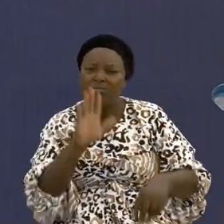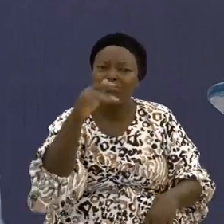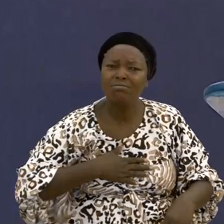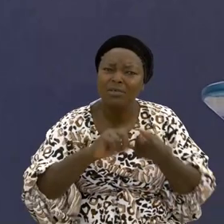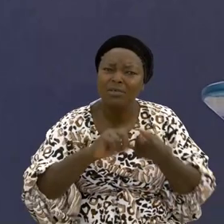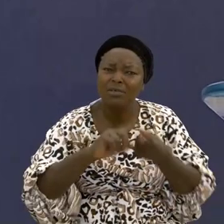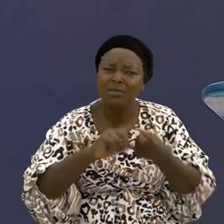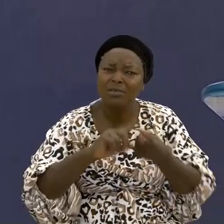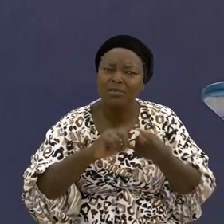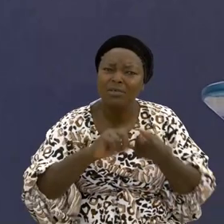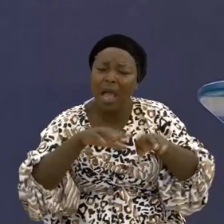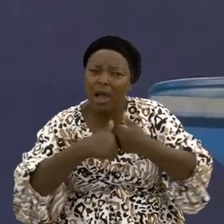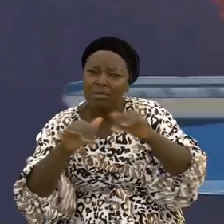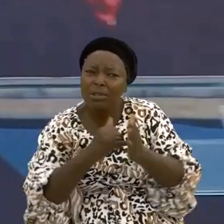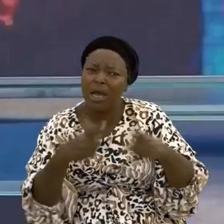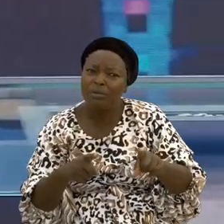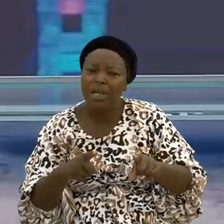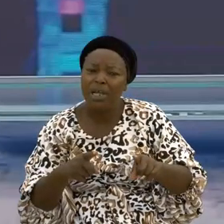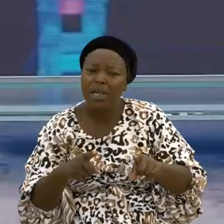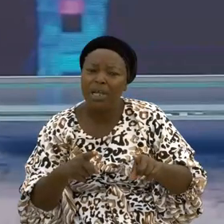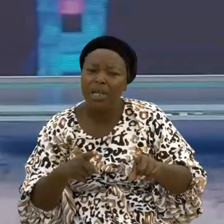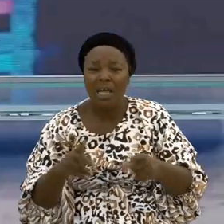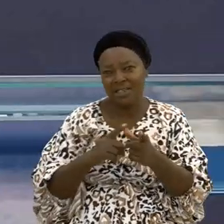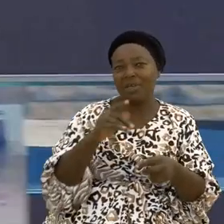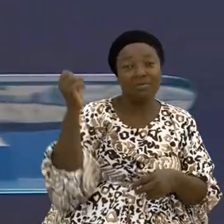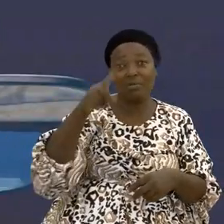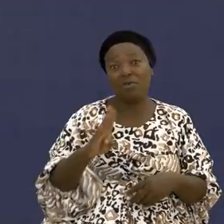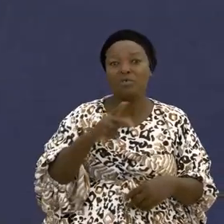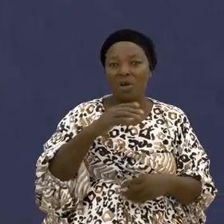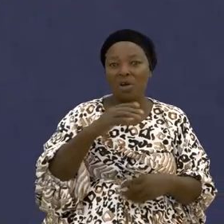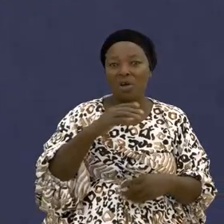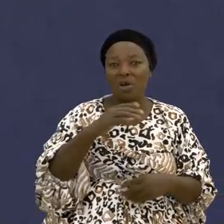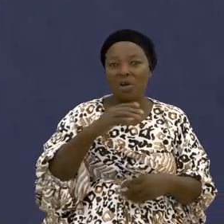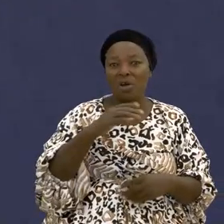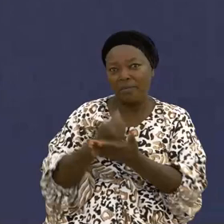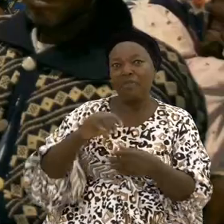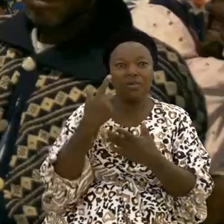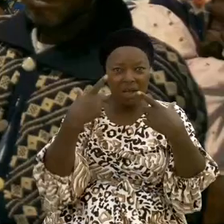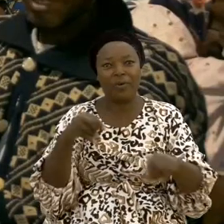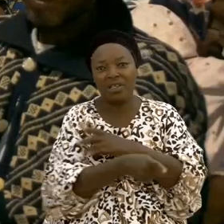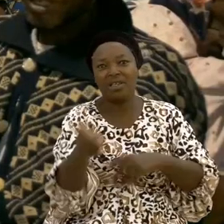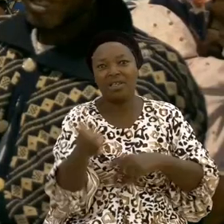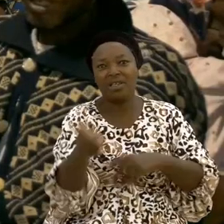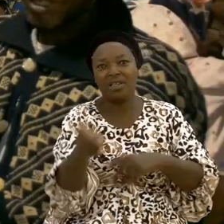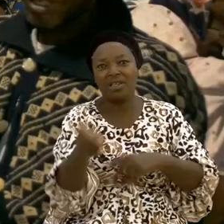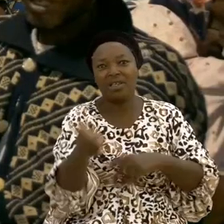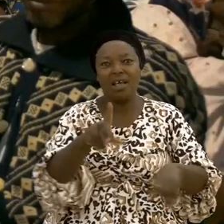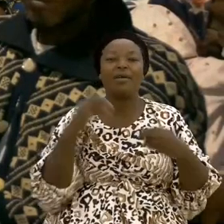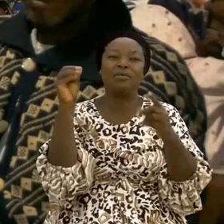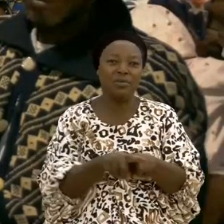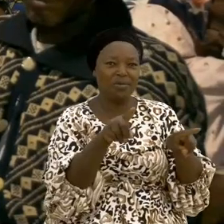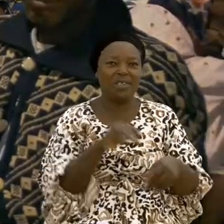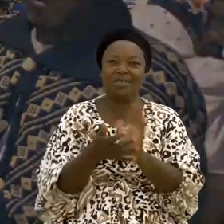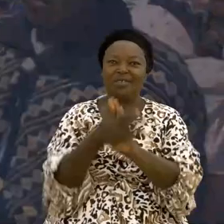it happen? And by the grace of God, you will help them, it will happen in their lives too. Look at